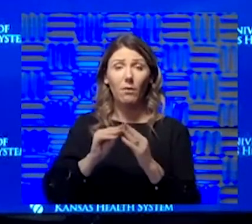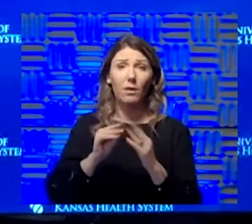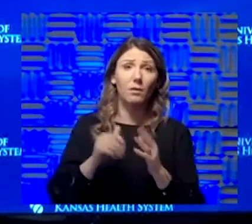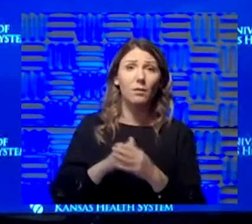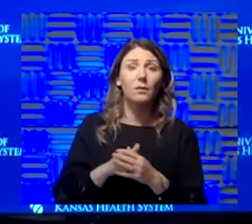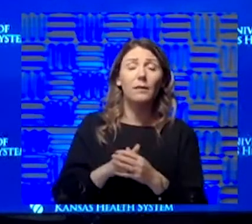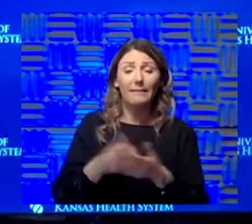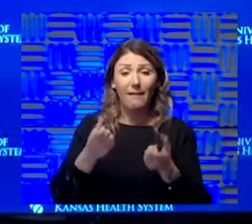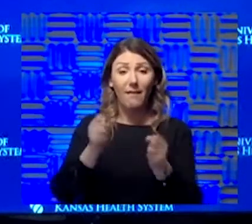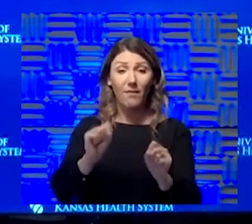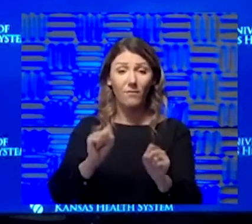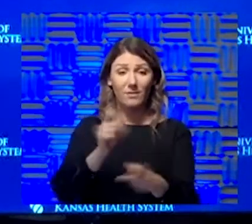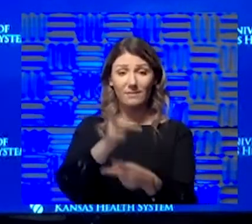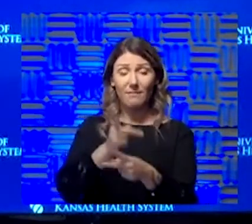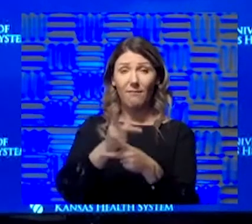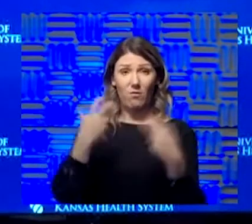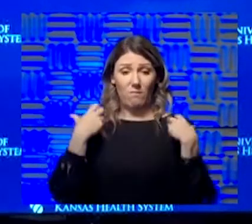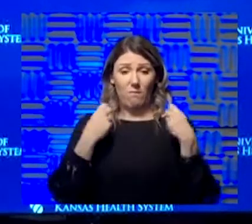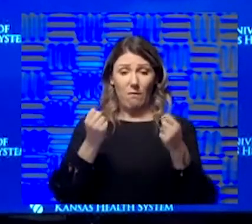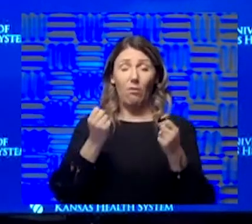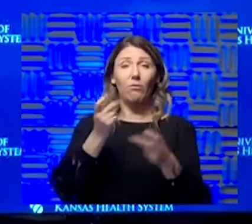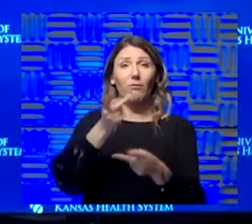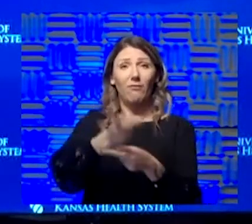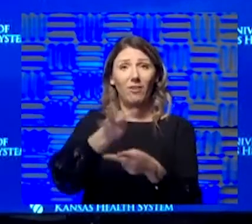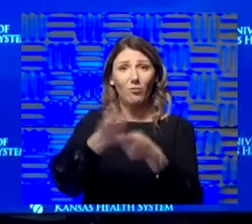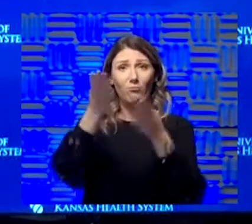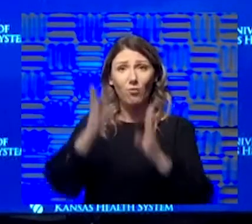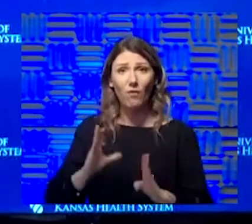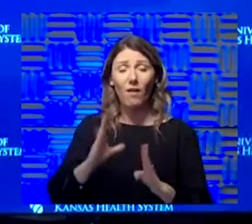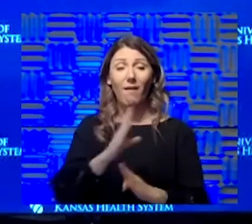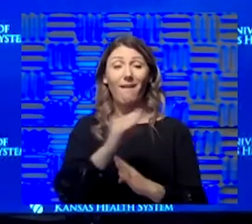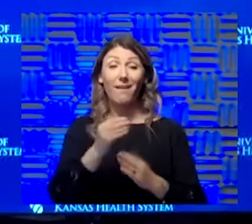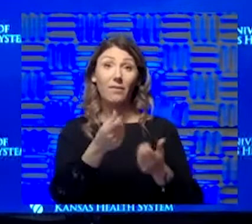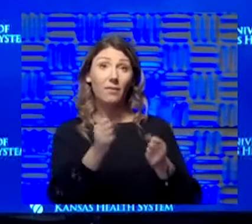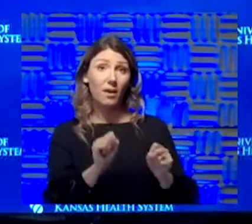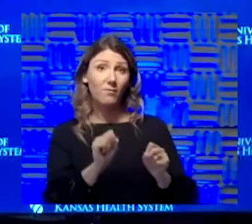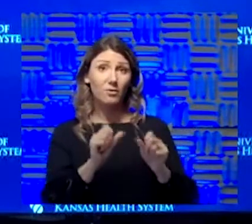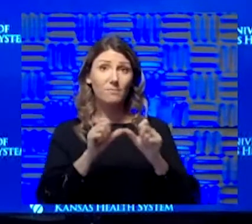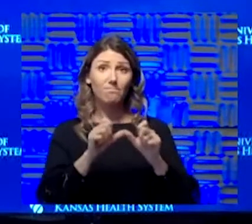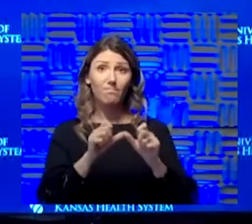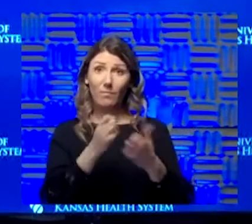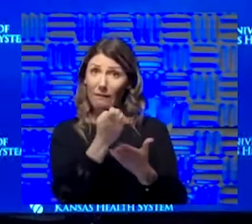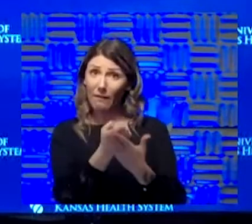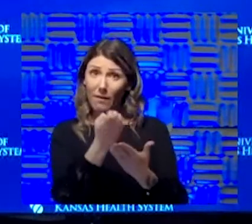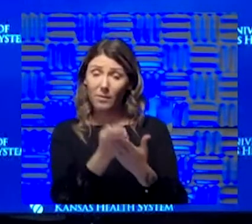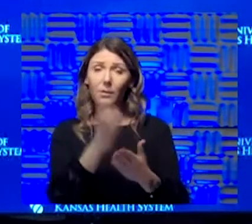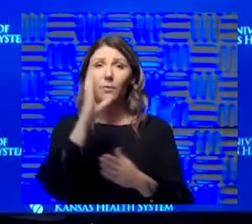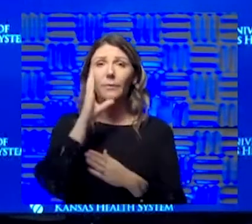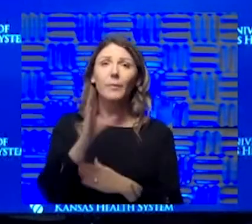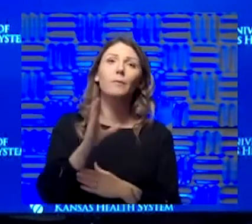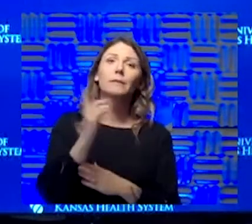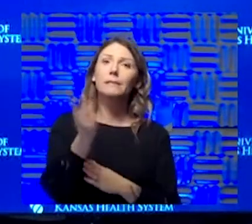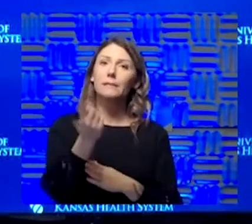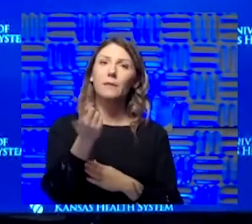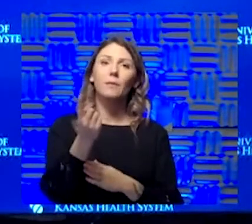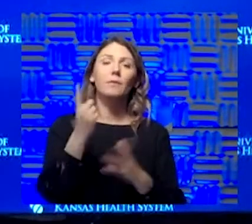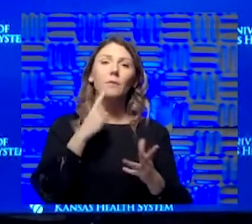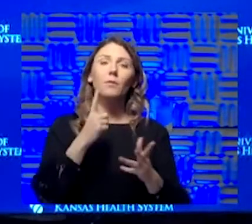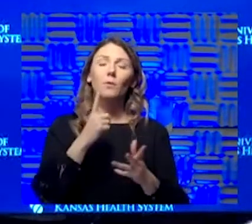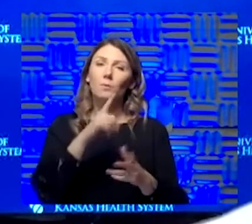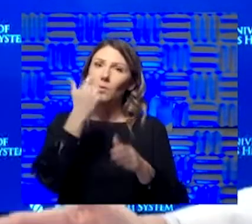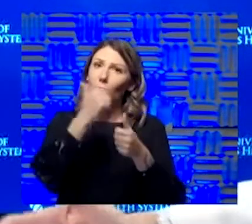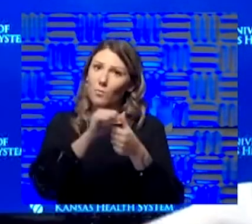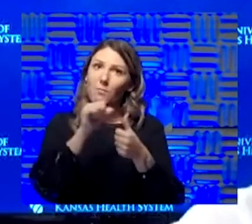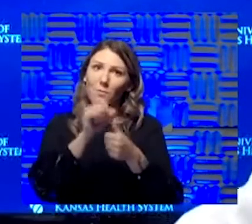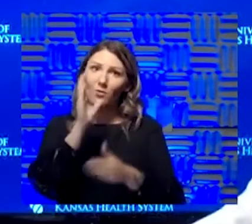to take care of healthcare folks and the efforts to try and keep our economy going are going to be something that will be long remembered. So